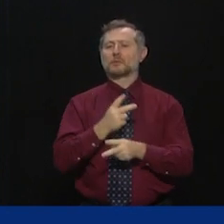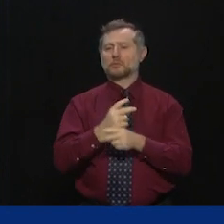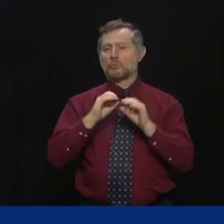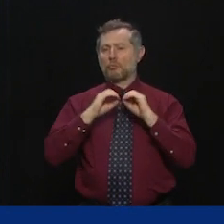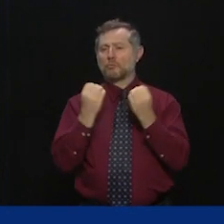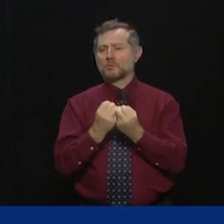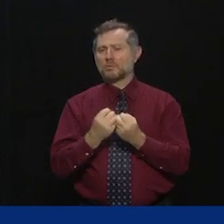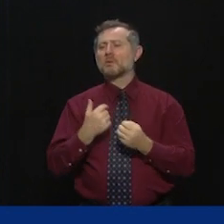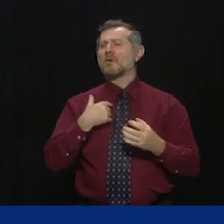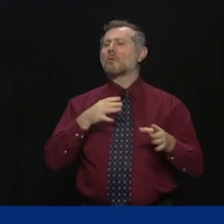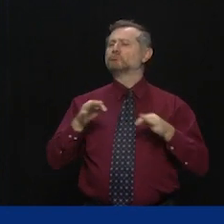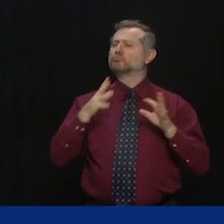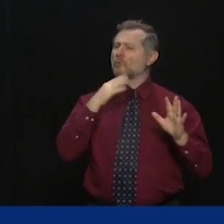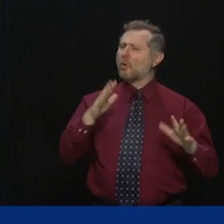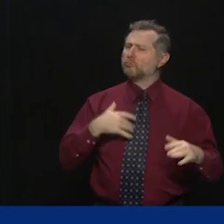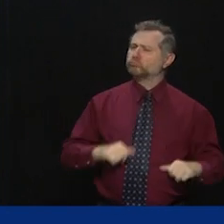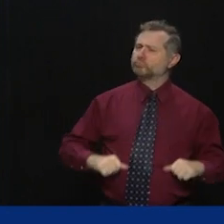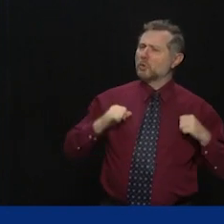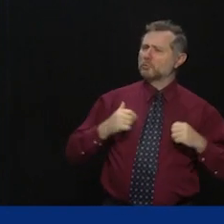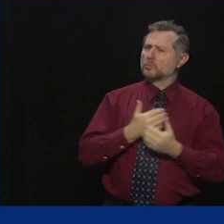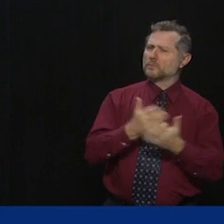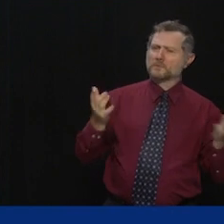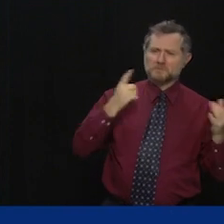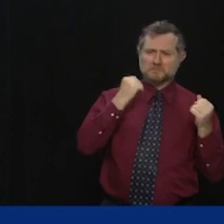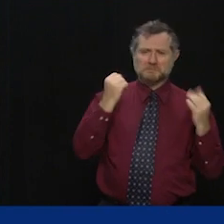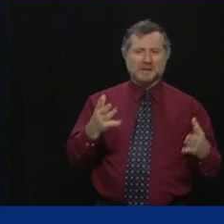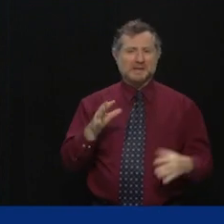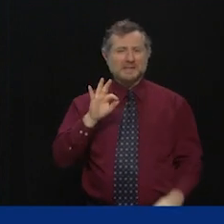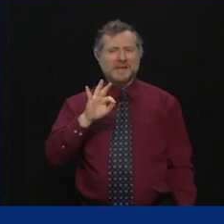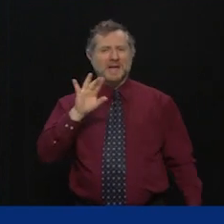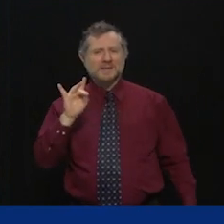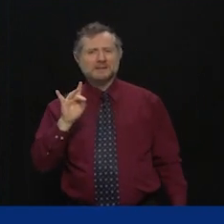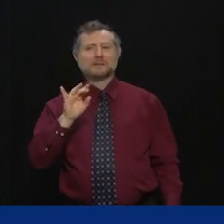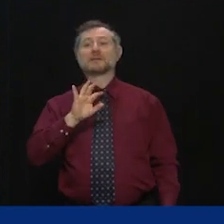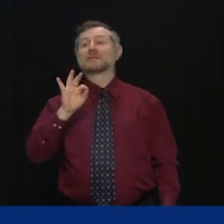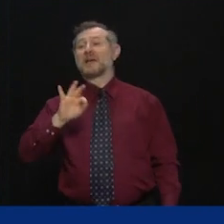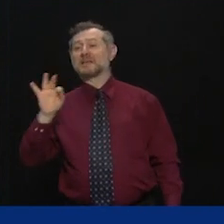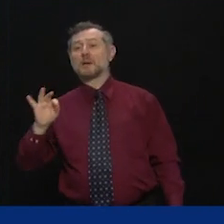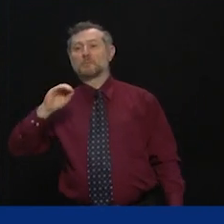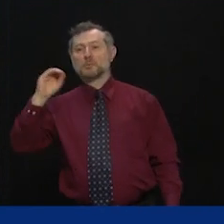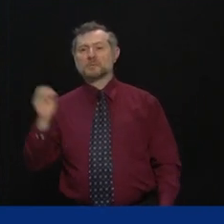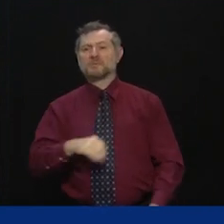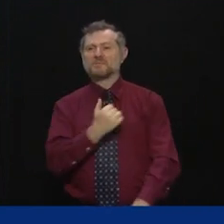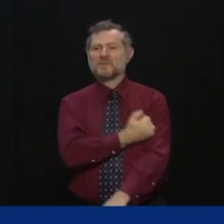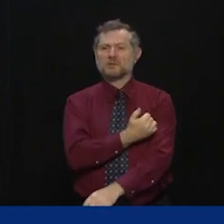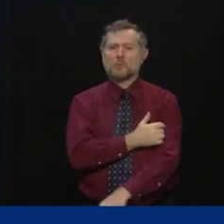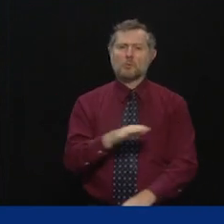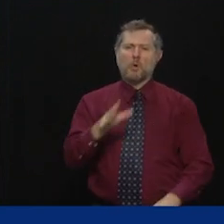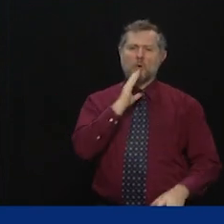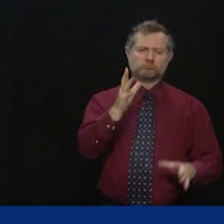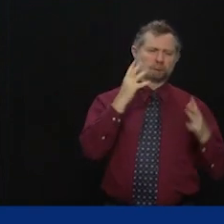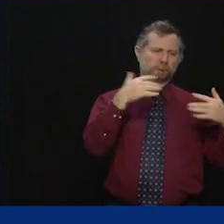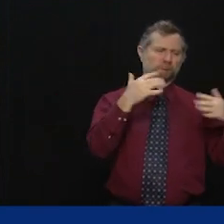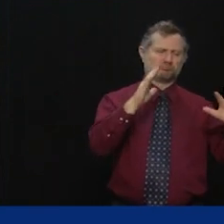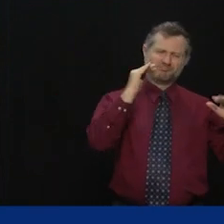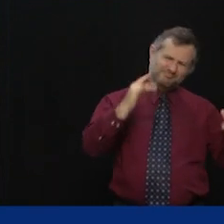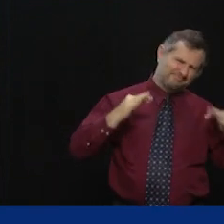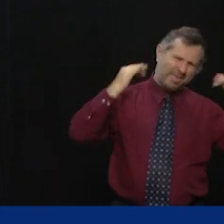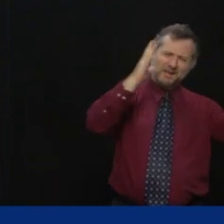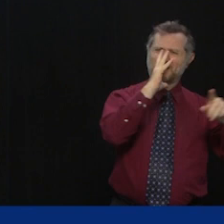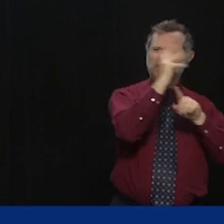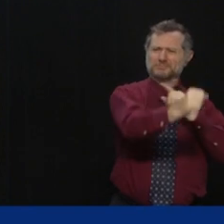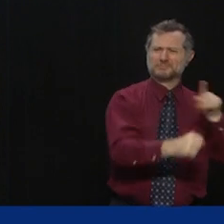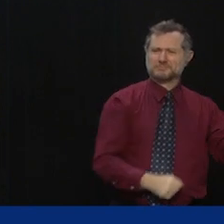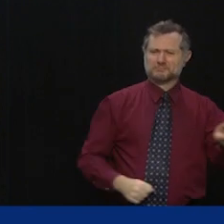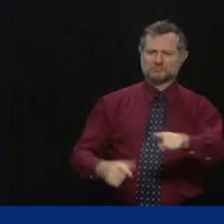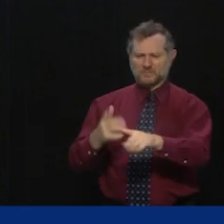I am that many of them have achieved 98%, 99%, which is extraordinary. And I wanted them to convey on